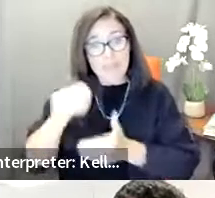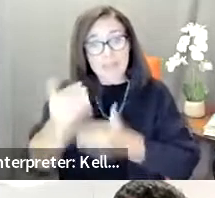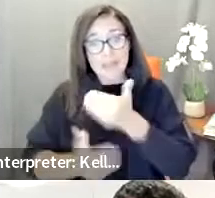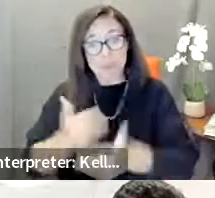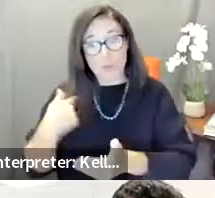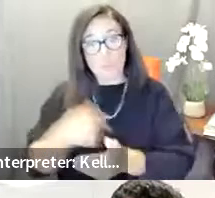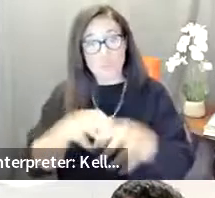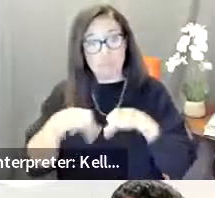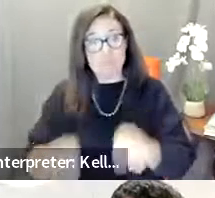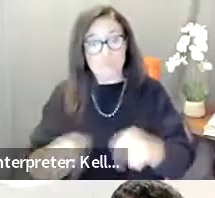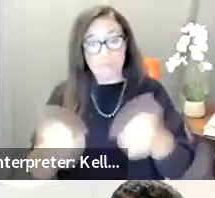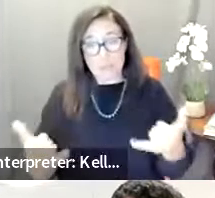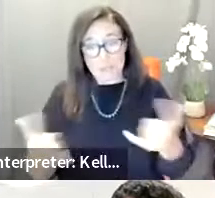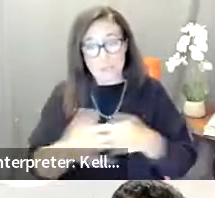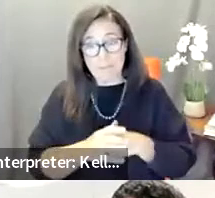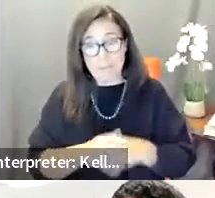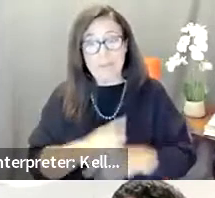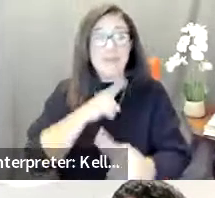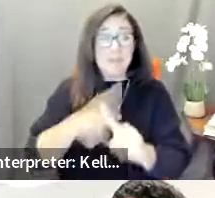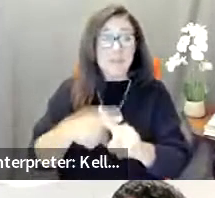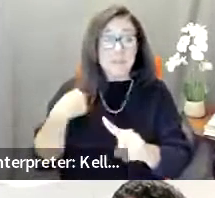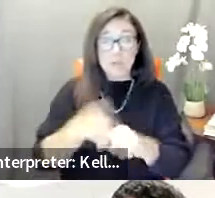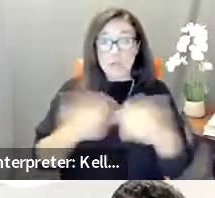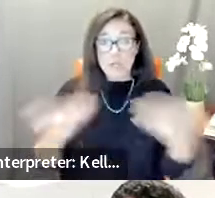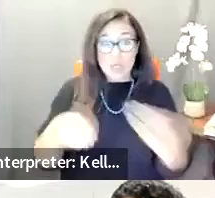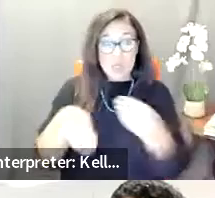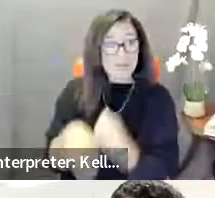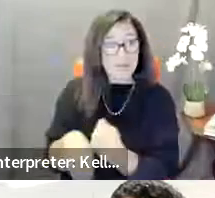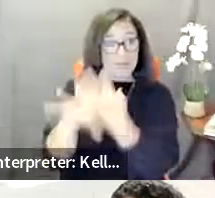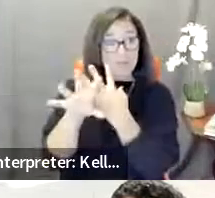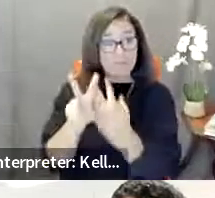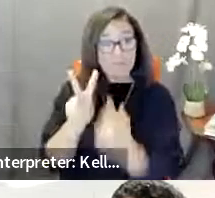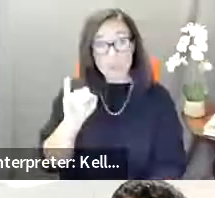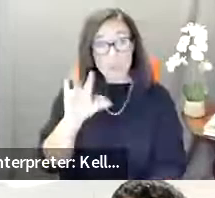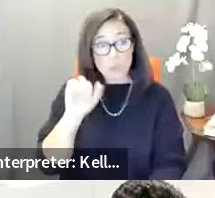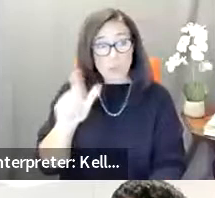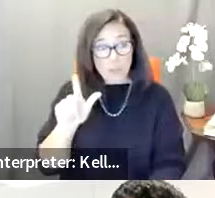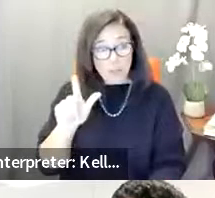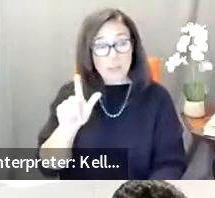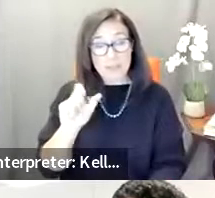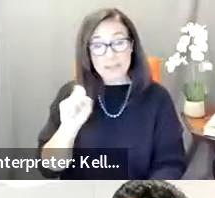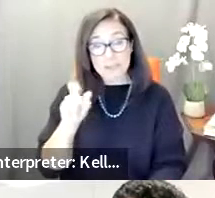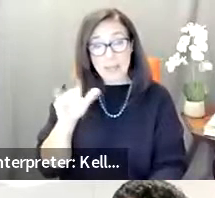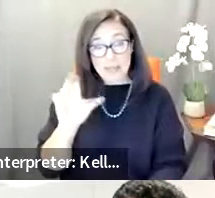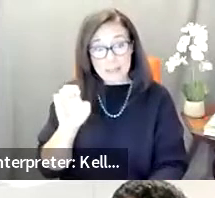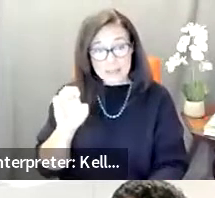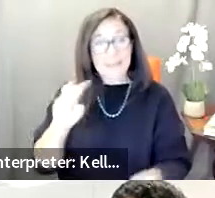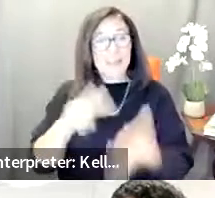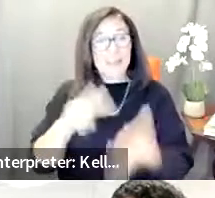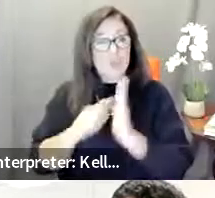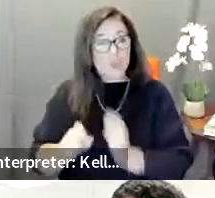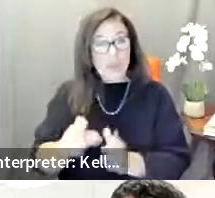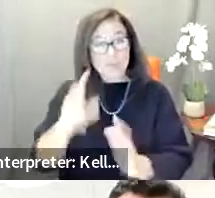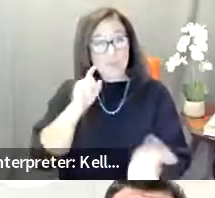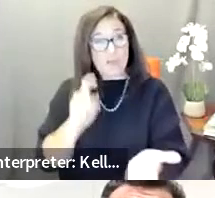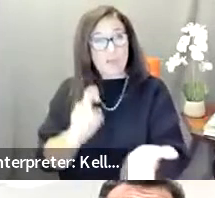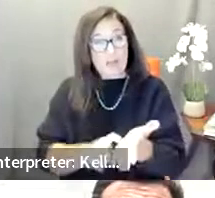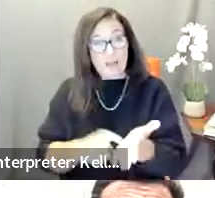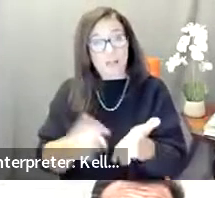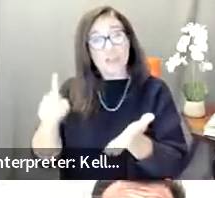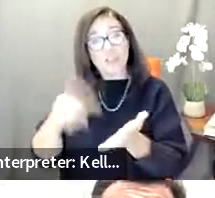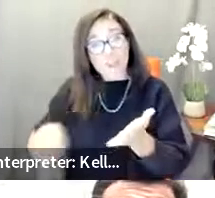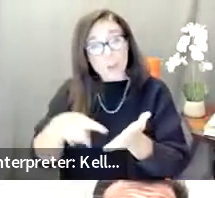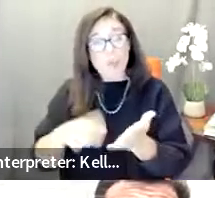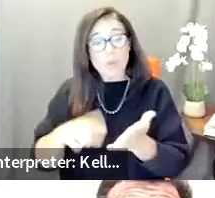virtual space, let's also take a moment to consider the legacies of colonization embedded within the technologies, structures, and ways